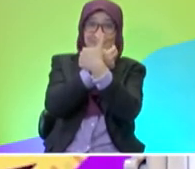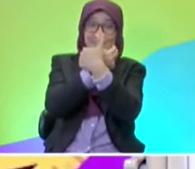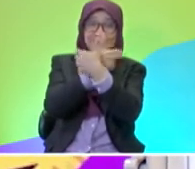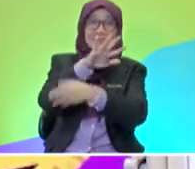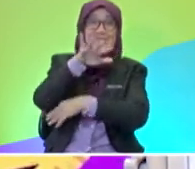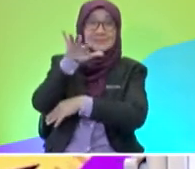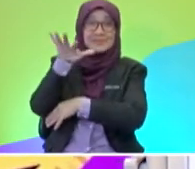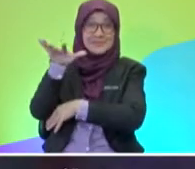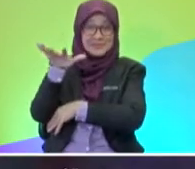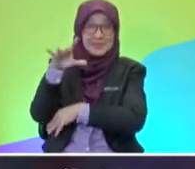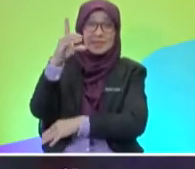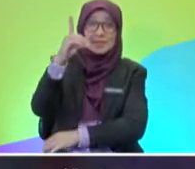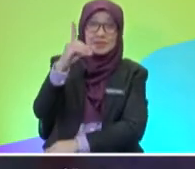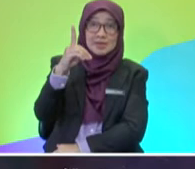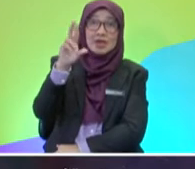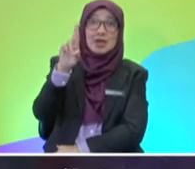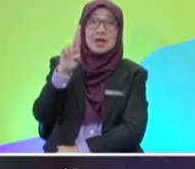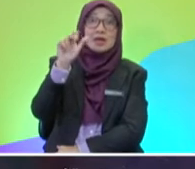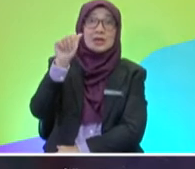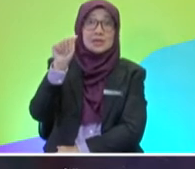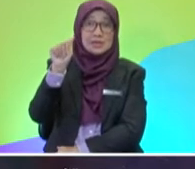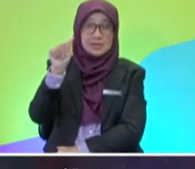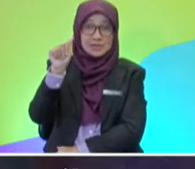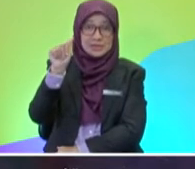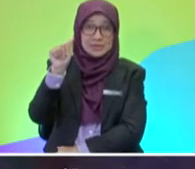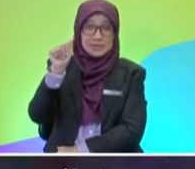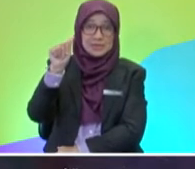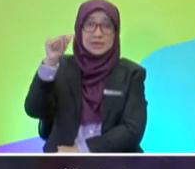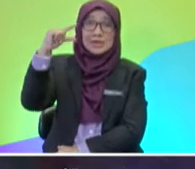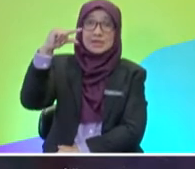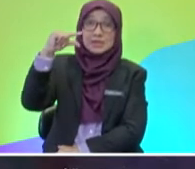together. Sure. D-R-A. D-R-A.